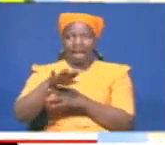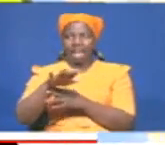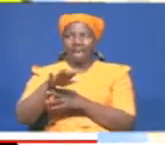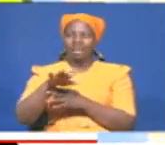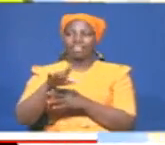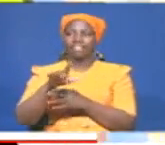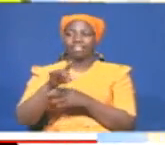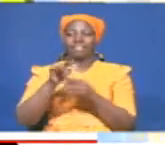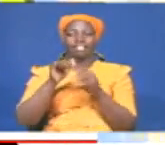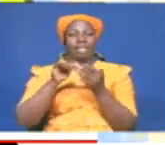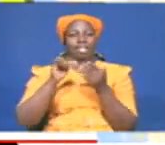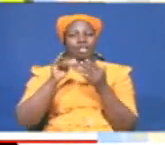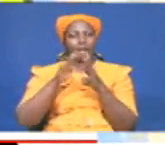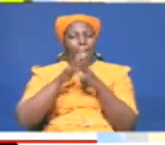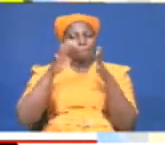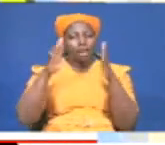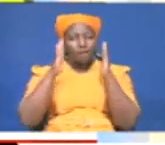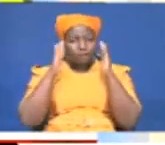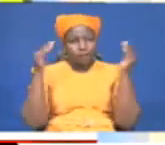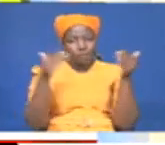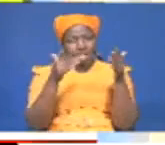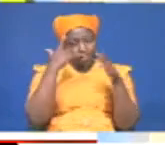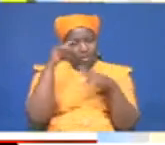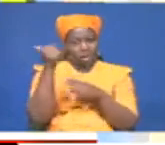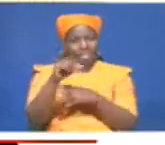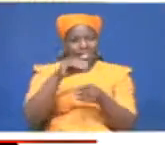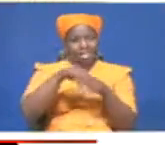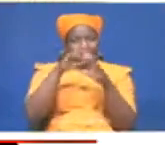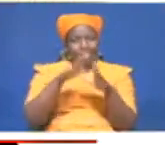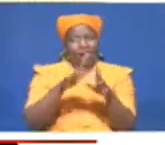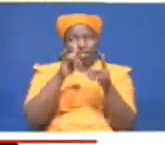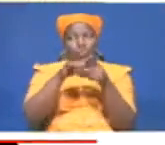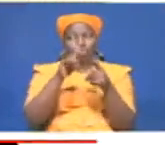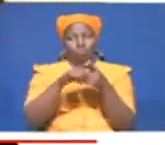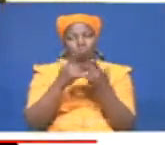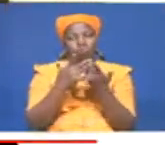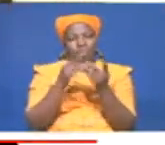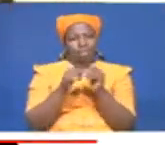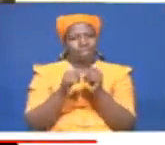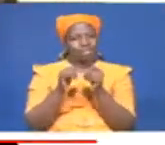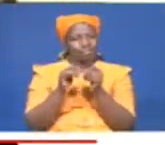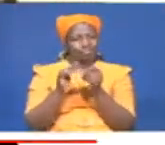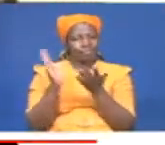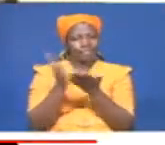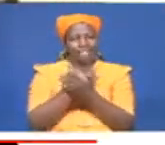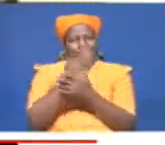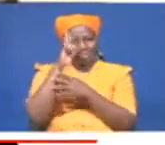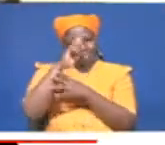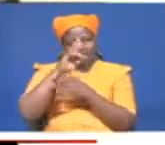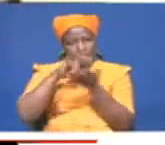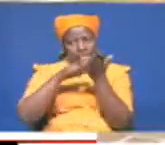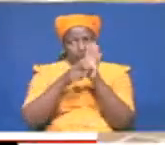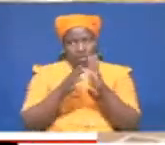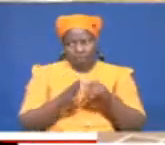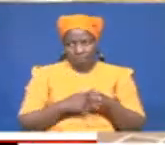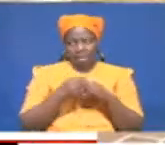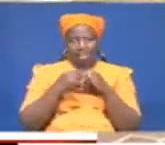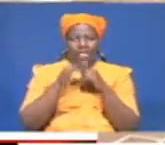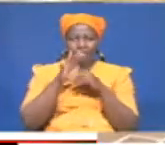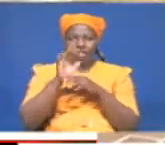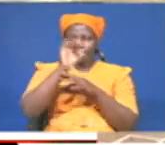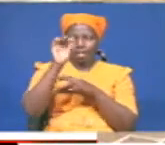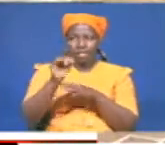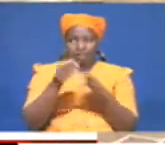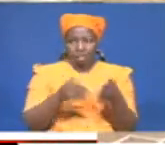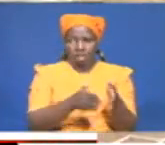key focus for any investor to de-risk a project. In addition, the contractor says 85% of the roads for the